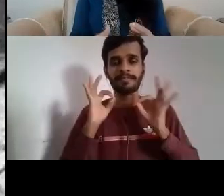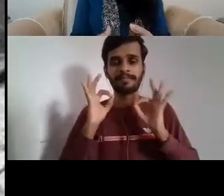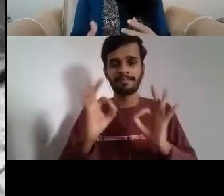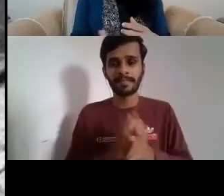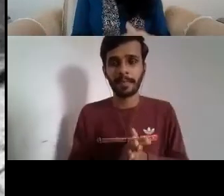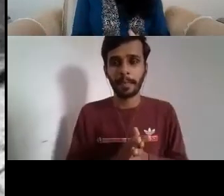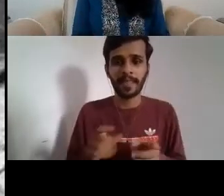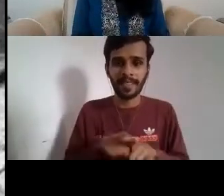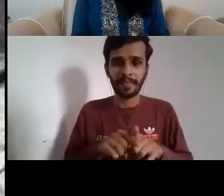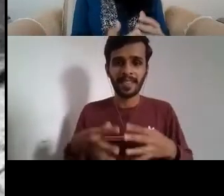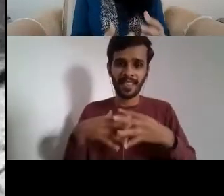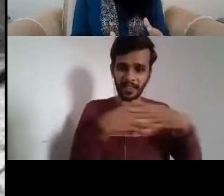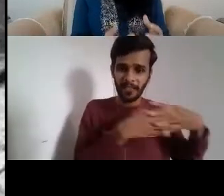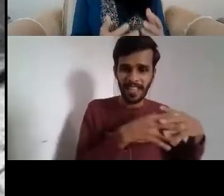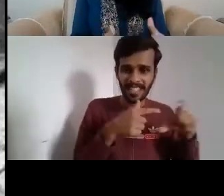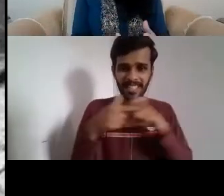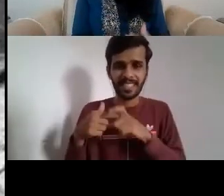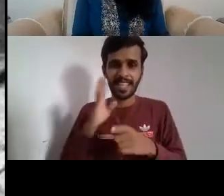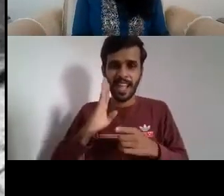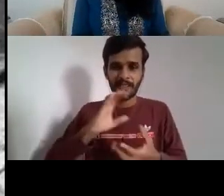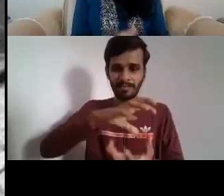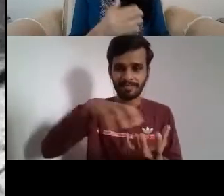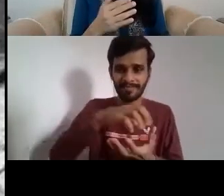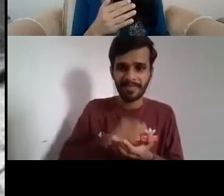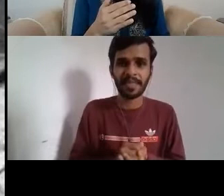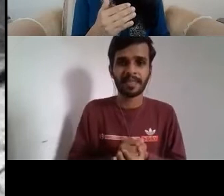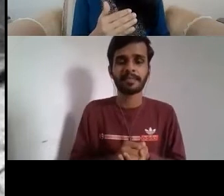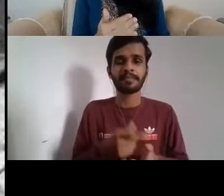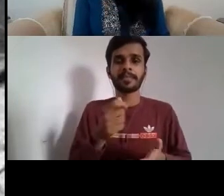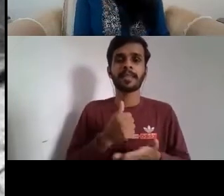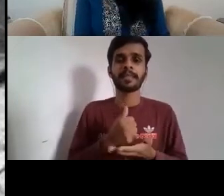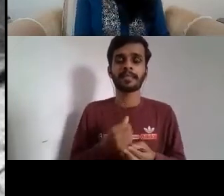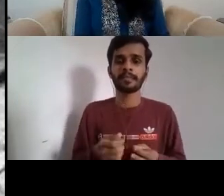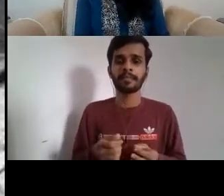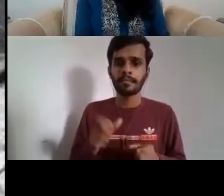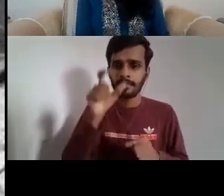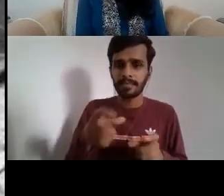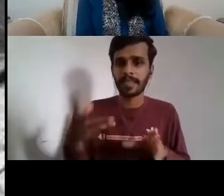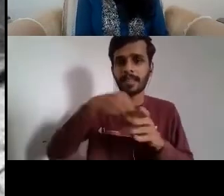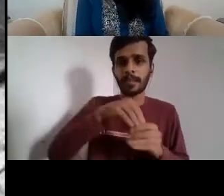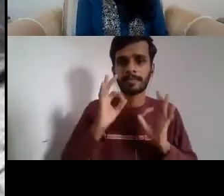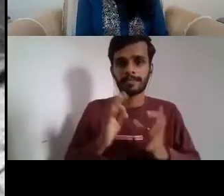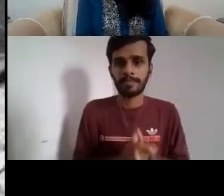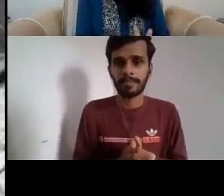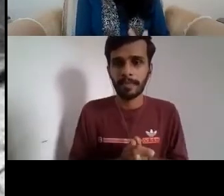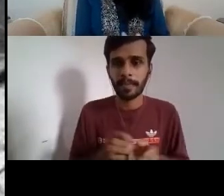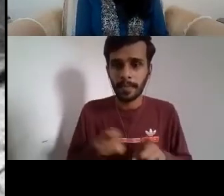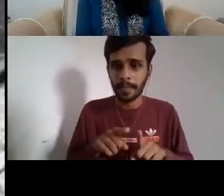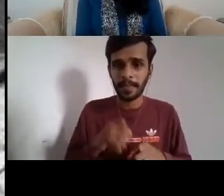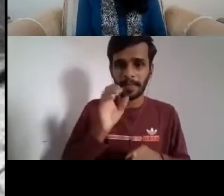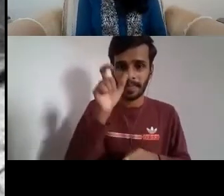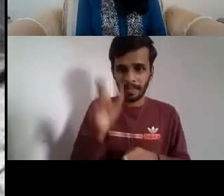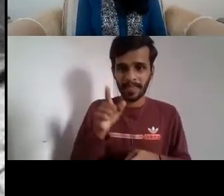East trilogy, in which Yehudi played Ravi Shankar's compositions based on Indian ragas and